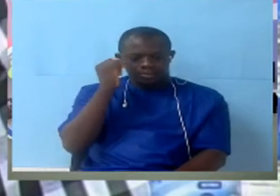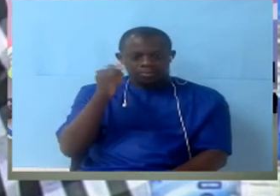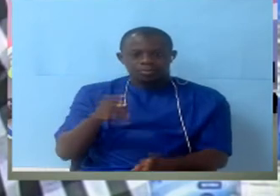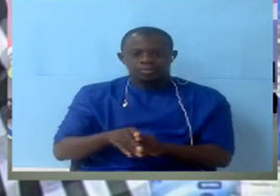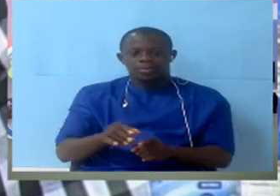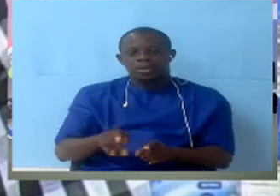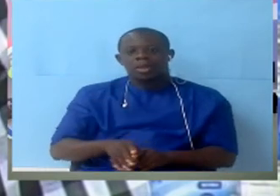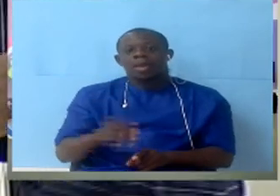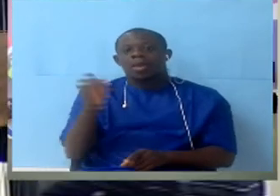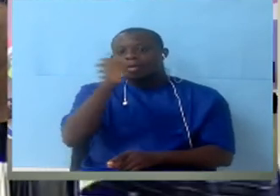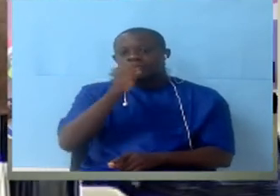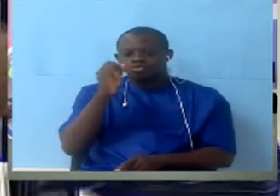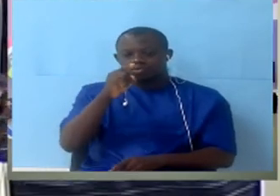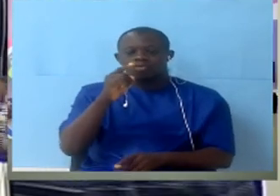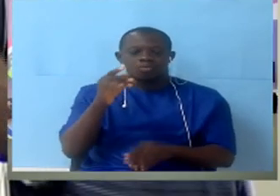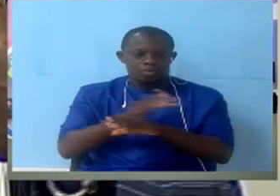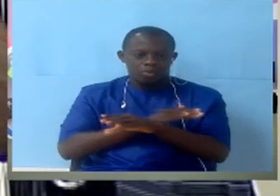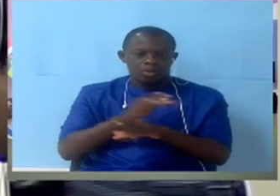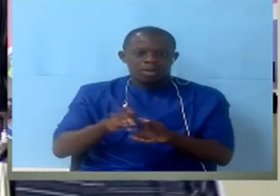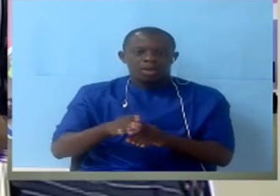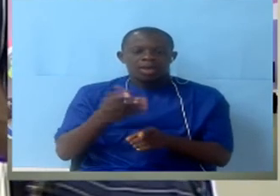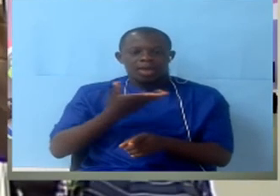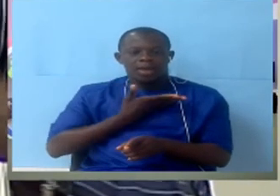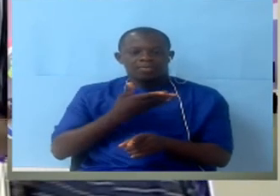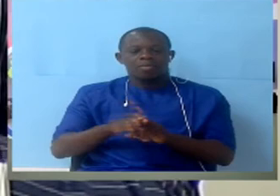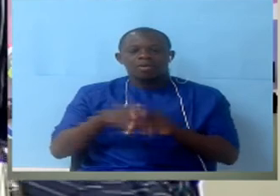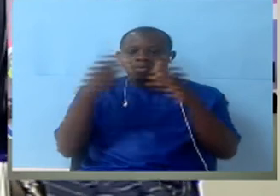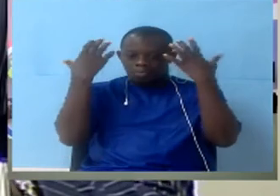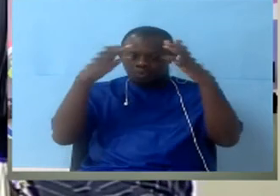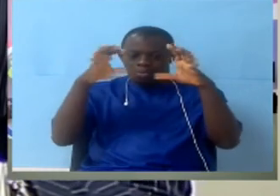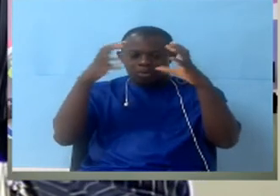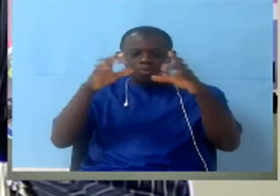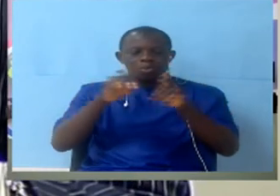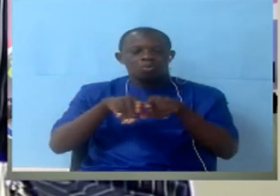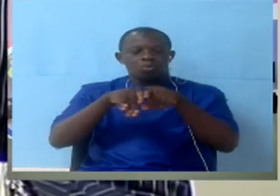because you were not, you had this clash